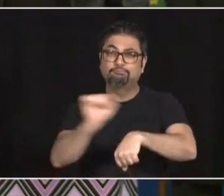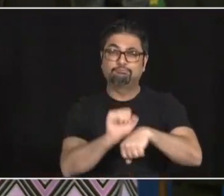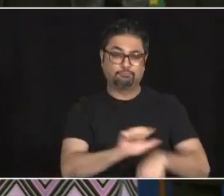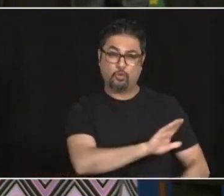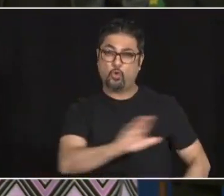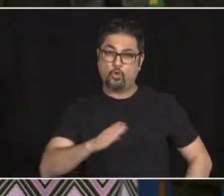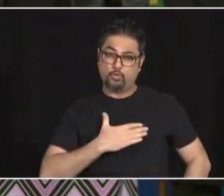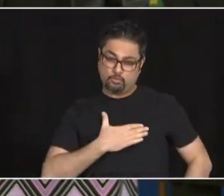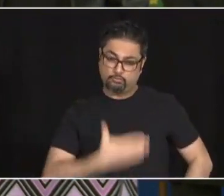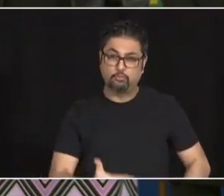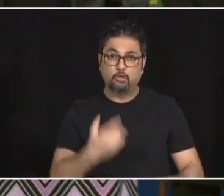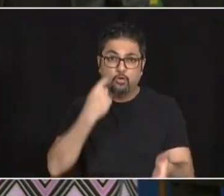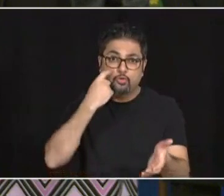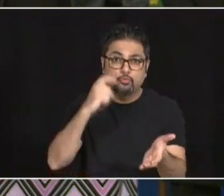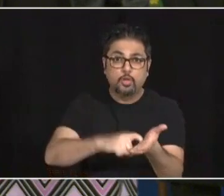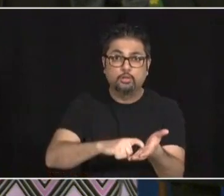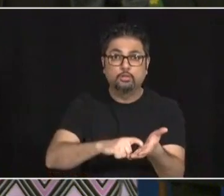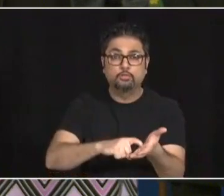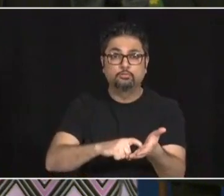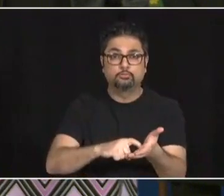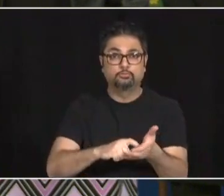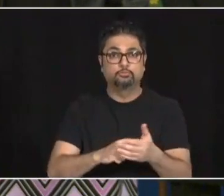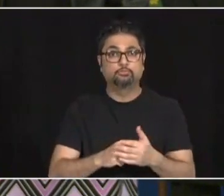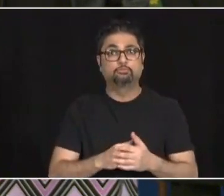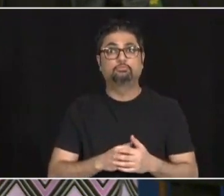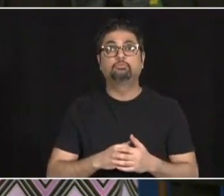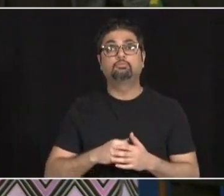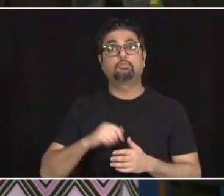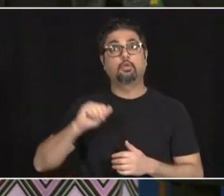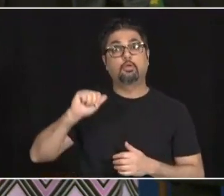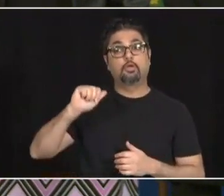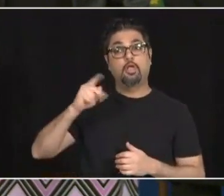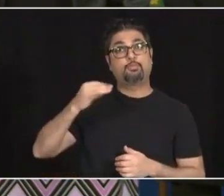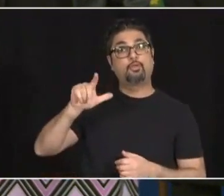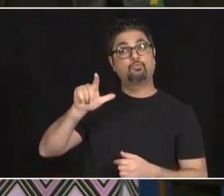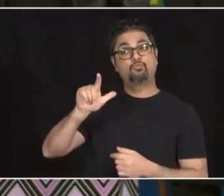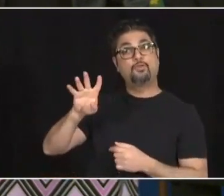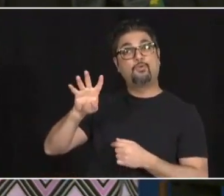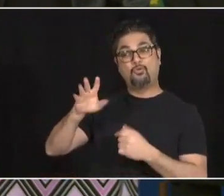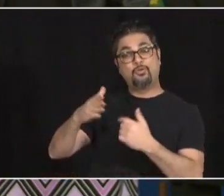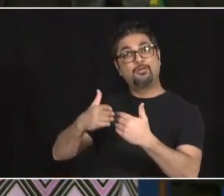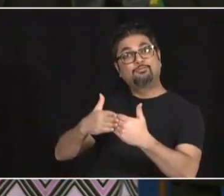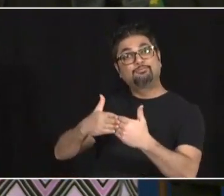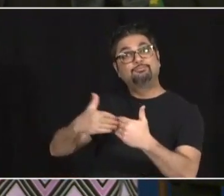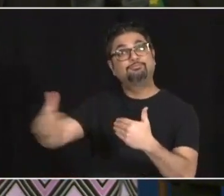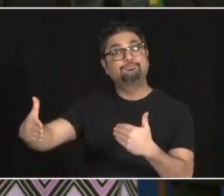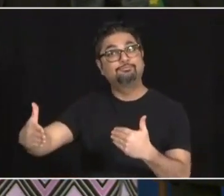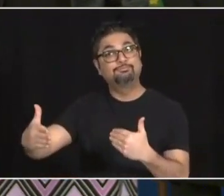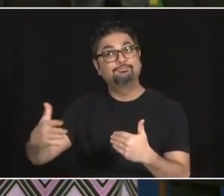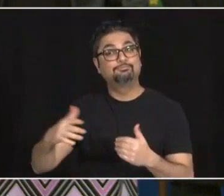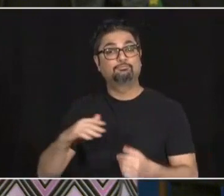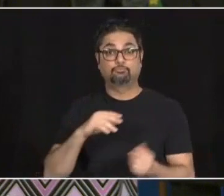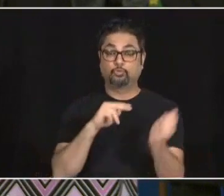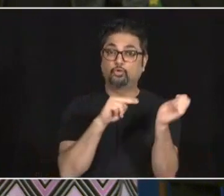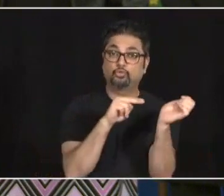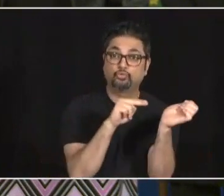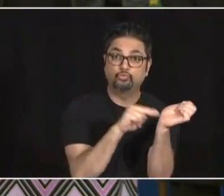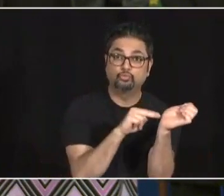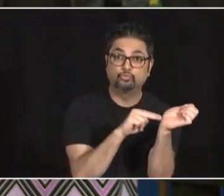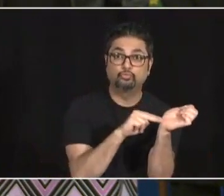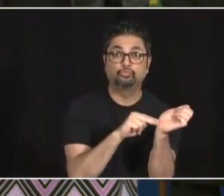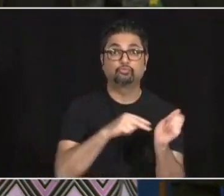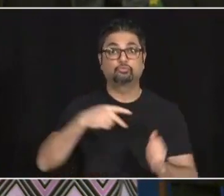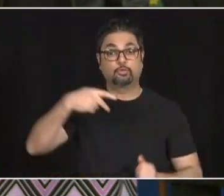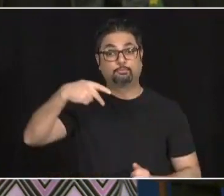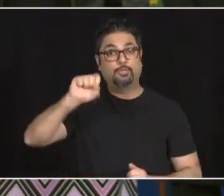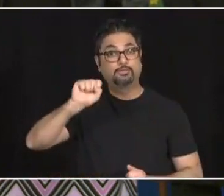24th, our nurses, our personal support workers, our long-term care staff, our home care workers,